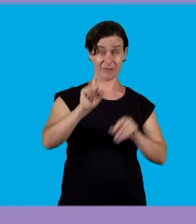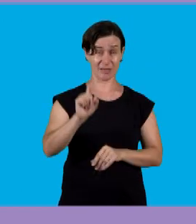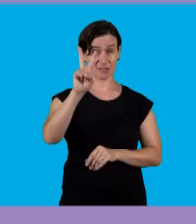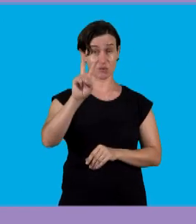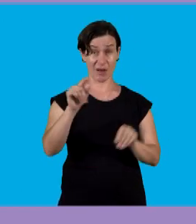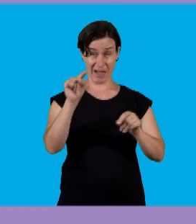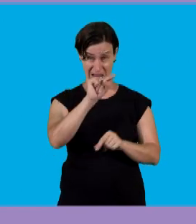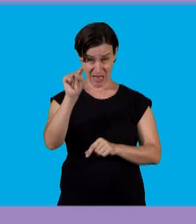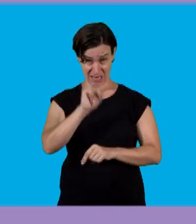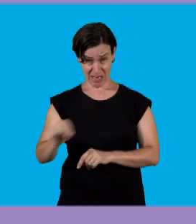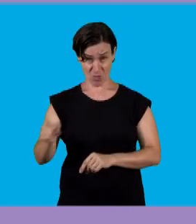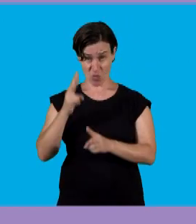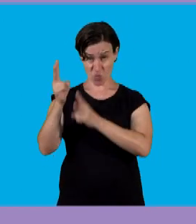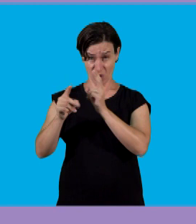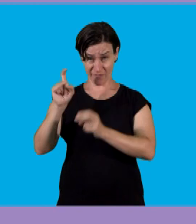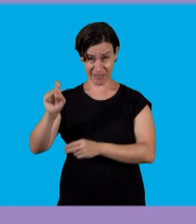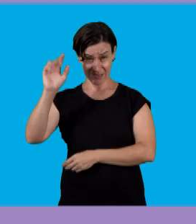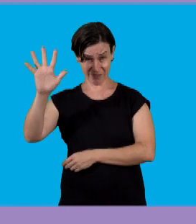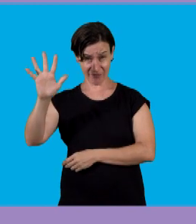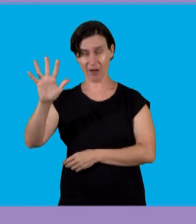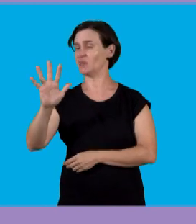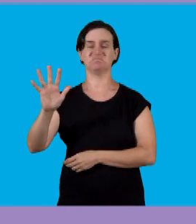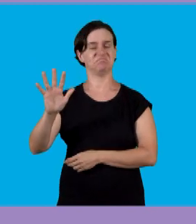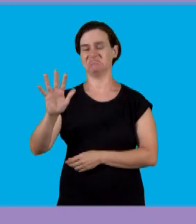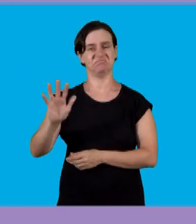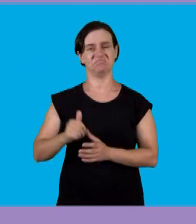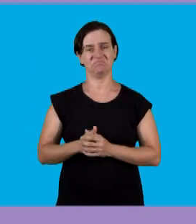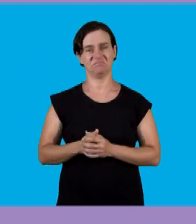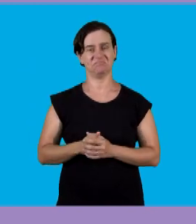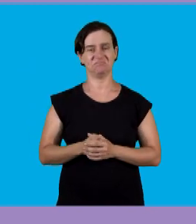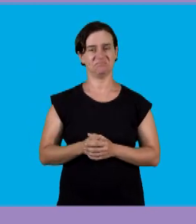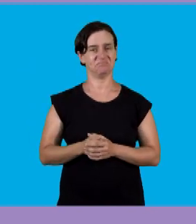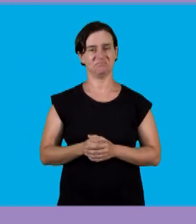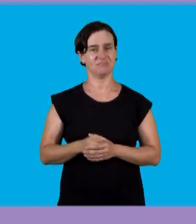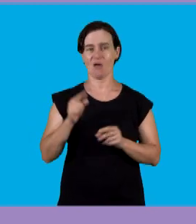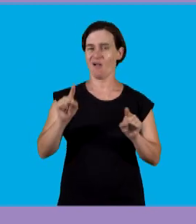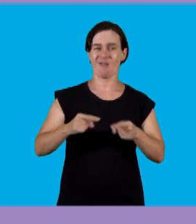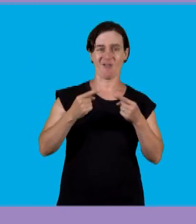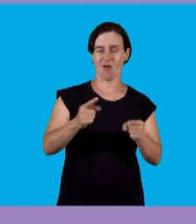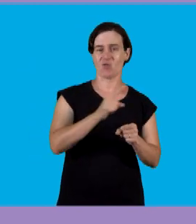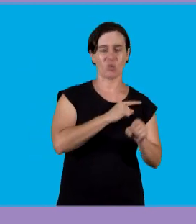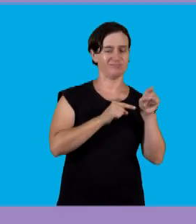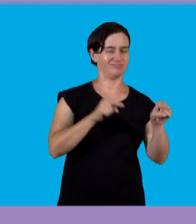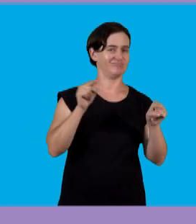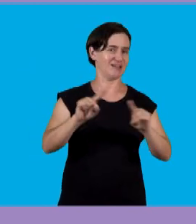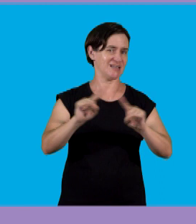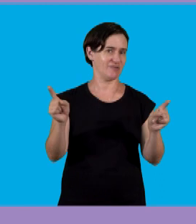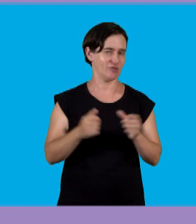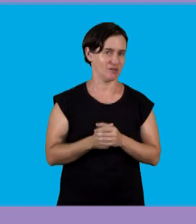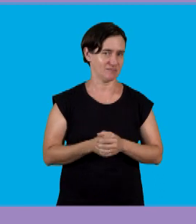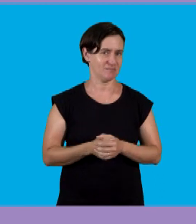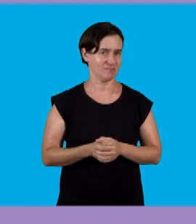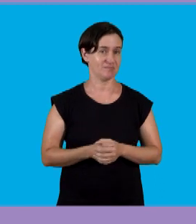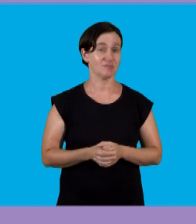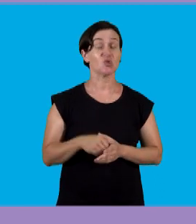be equals to our 12x squared, or sorry, 12x exponent 5. Can you see what happened